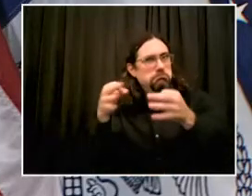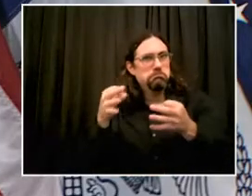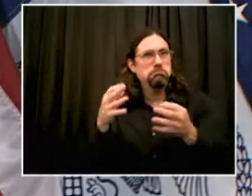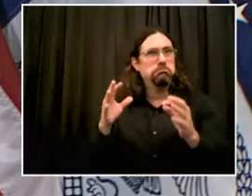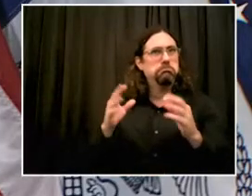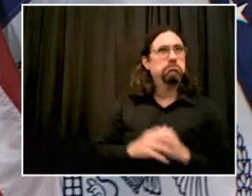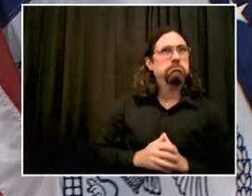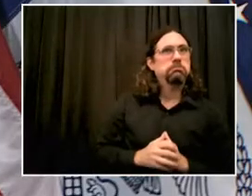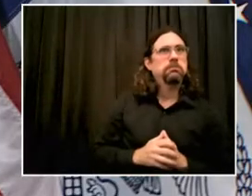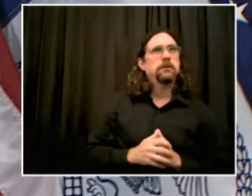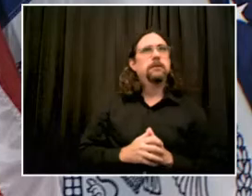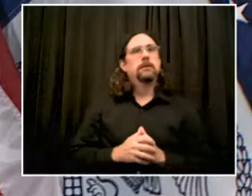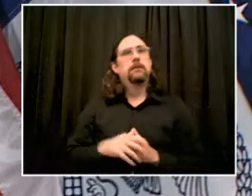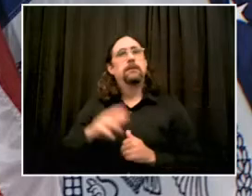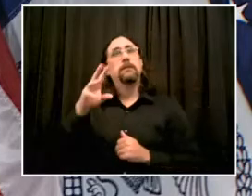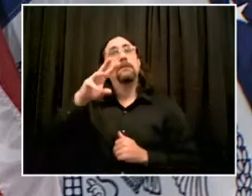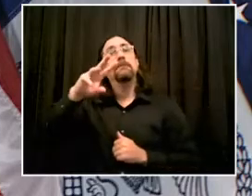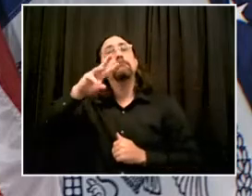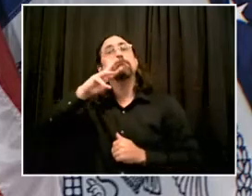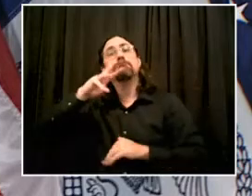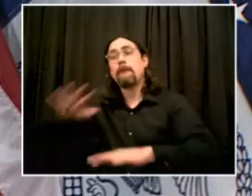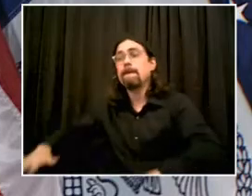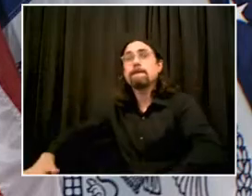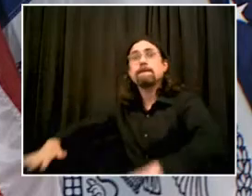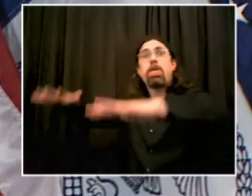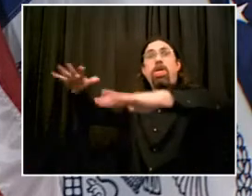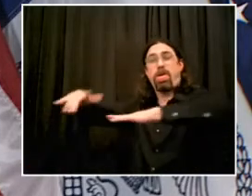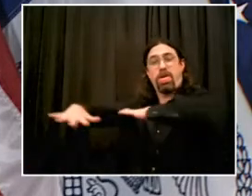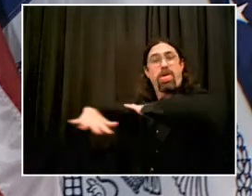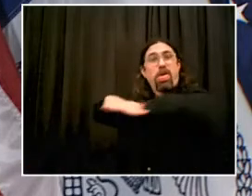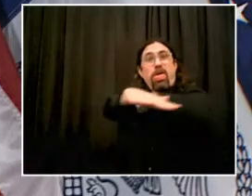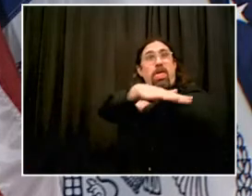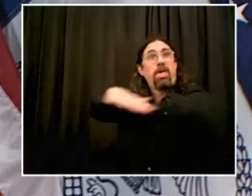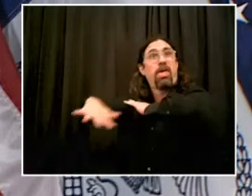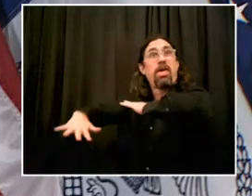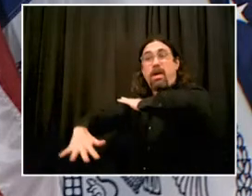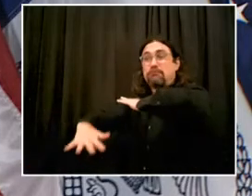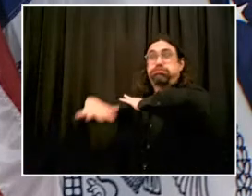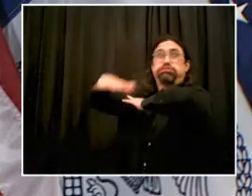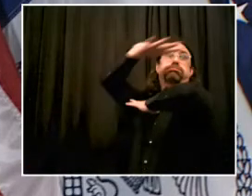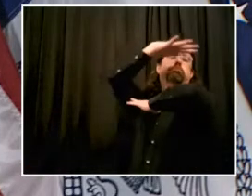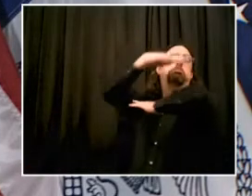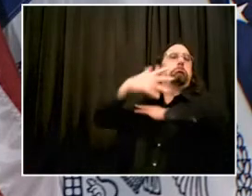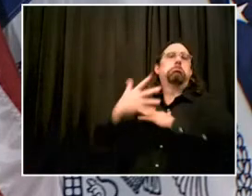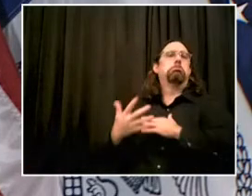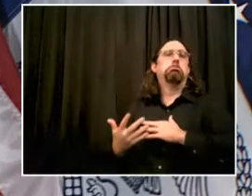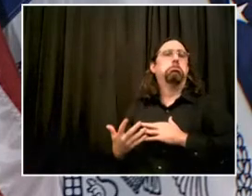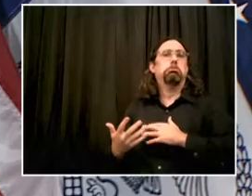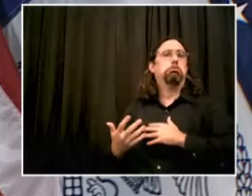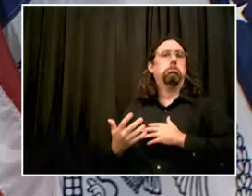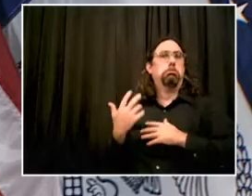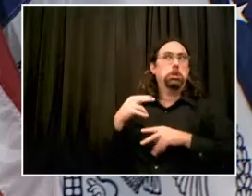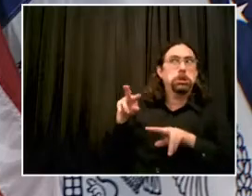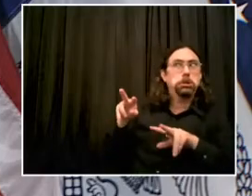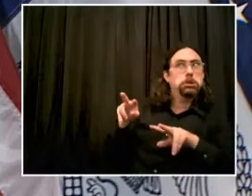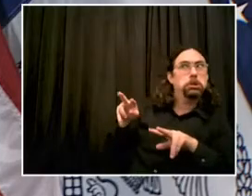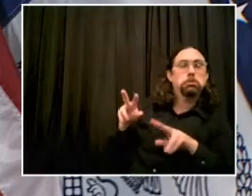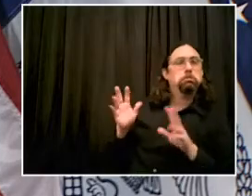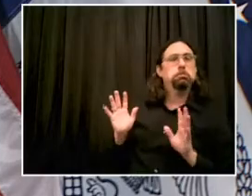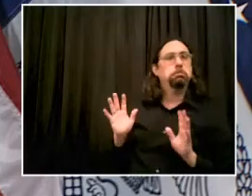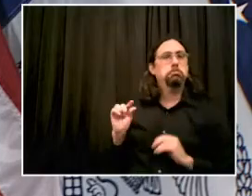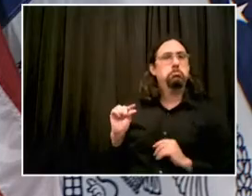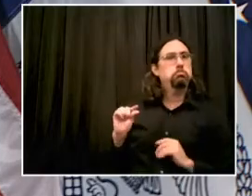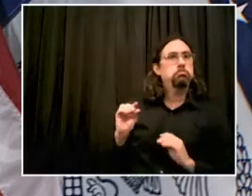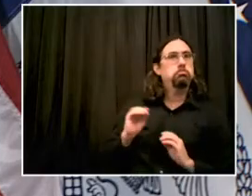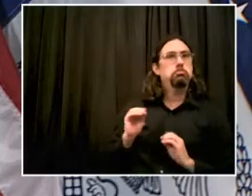And our city agencies were out there from the beginning preparing to minimize the damage. I want to thank everyone, emergency management, environmental protection, fire